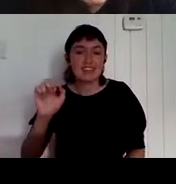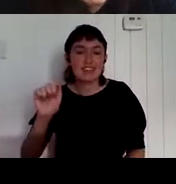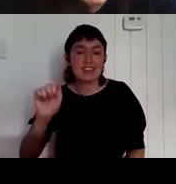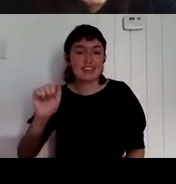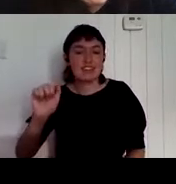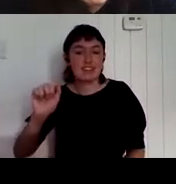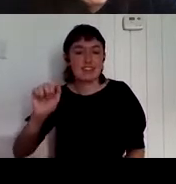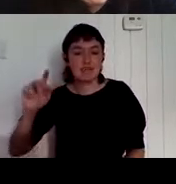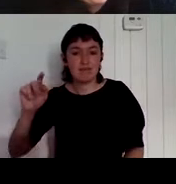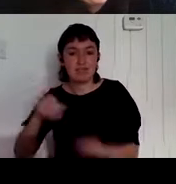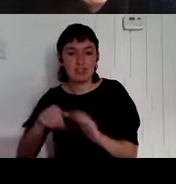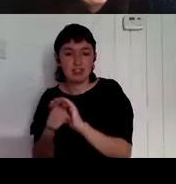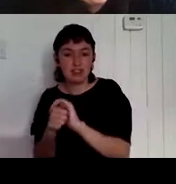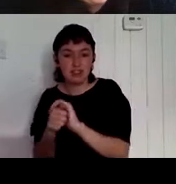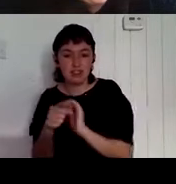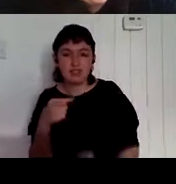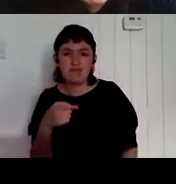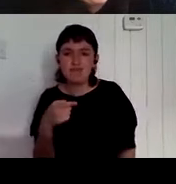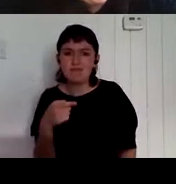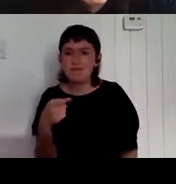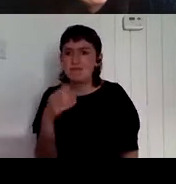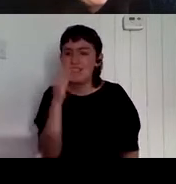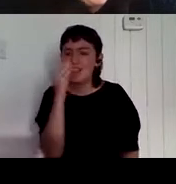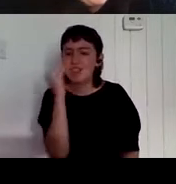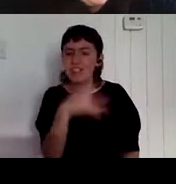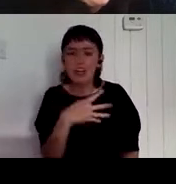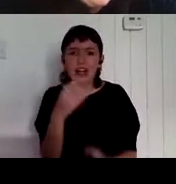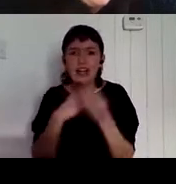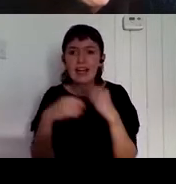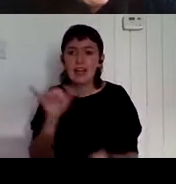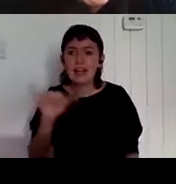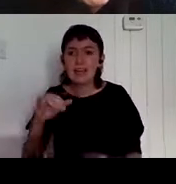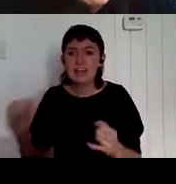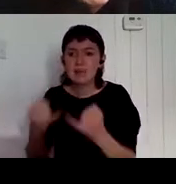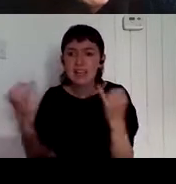And yes, the turtle doesn't care. And it's going eat it like it's spaghetti, which is pretty cool.